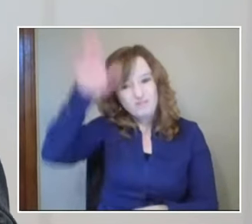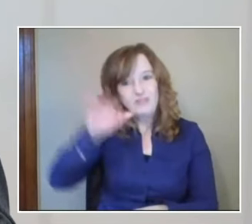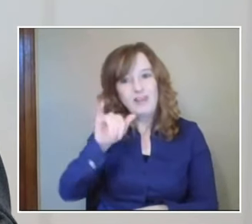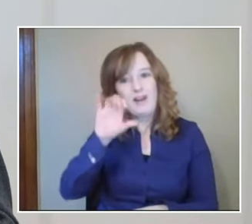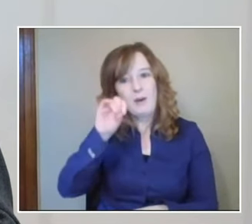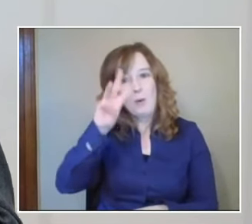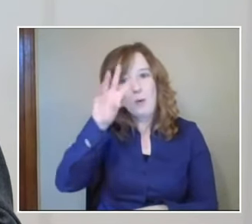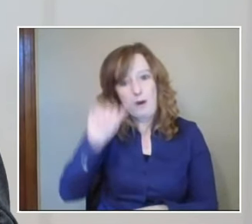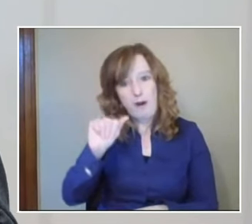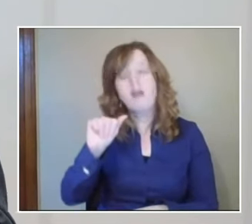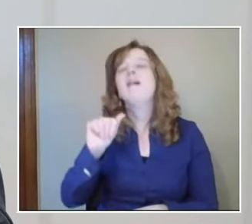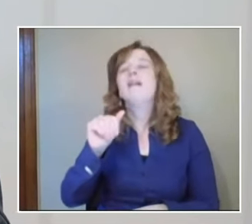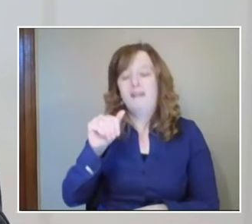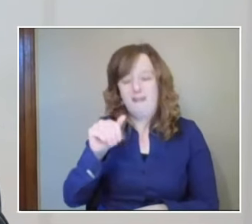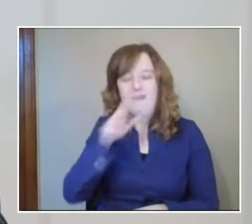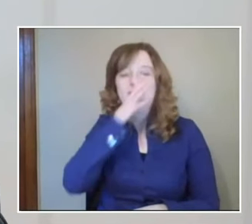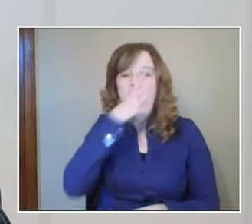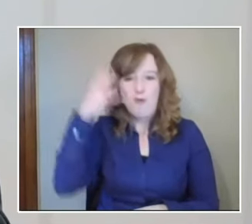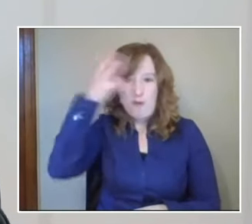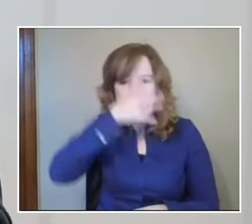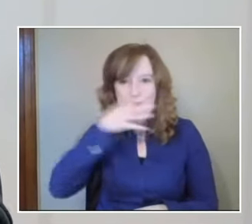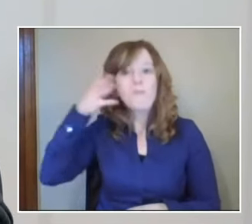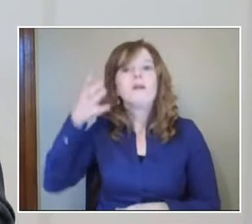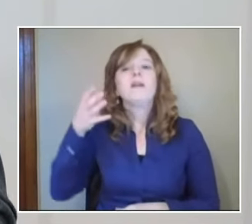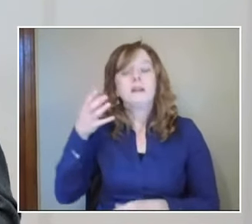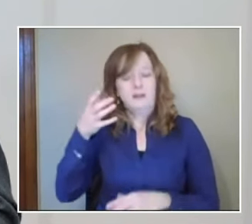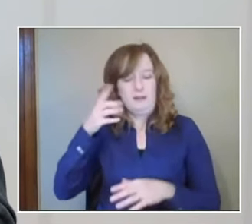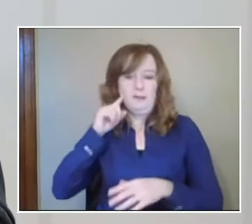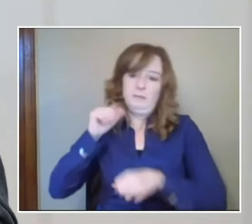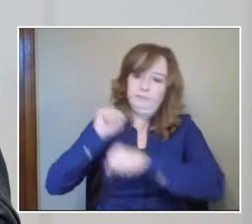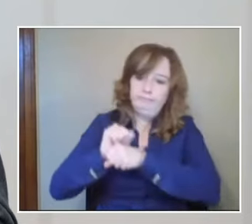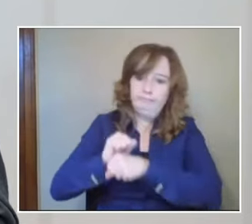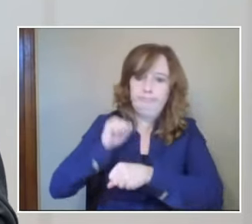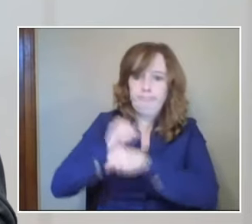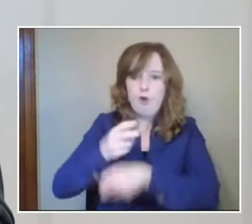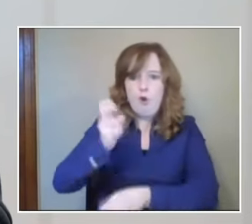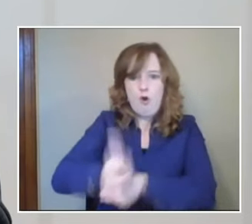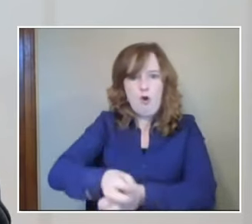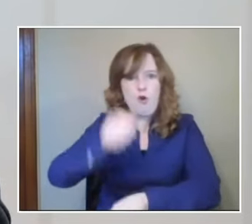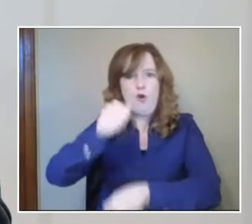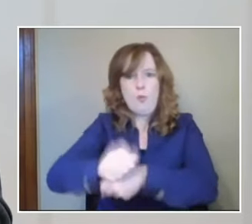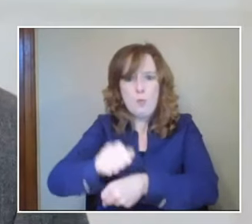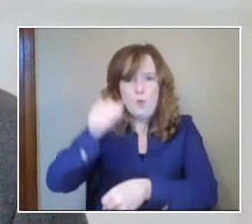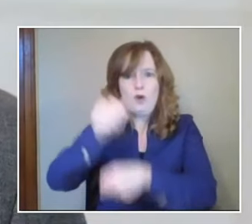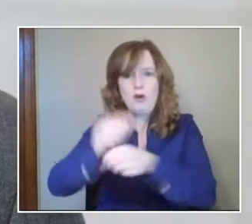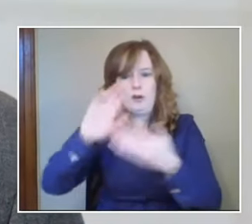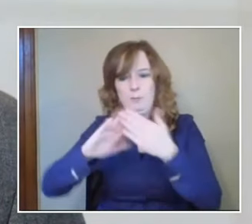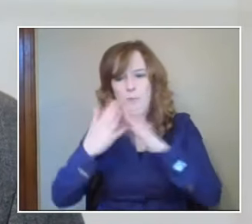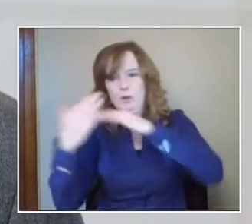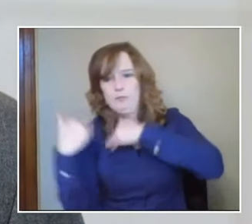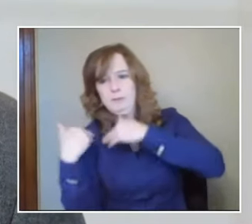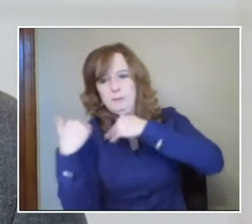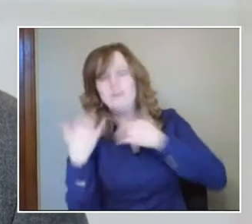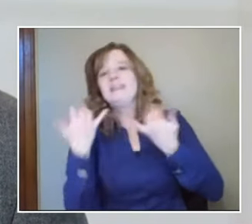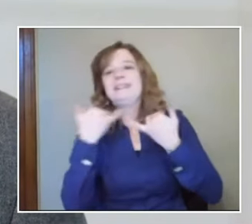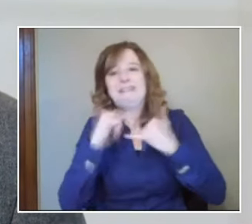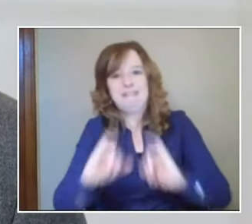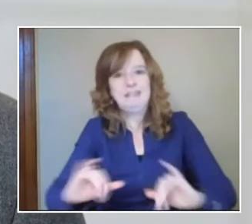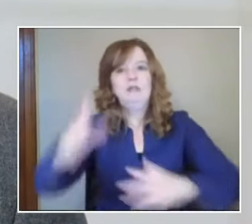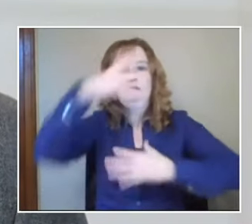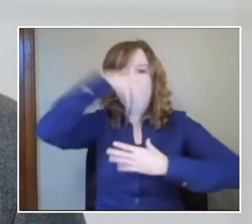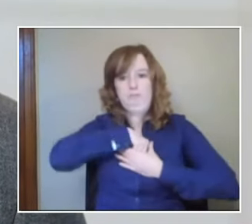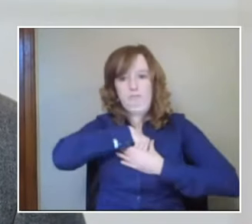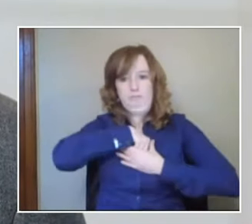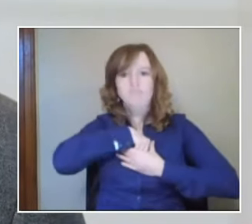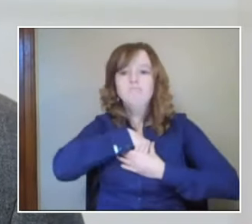on a century farm, instilling the values of hard work and community responsibility that he carries forth today. It is my great pleasure to introduce our